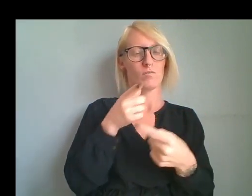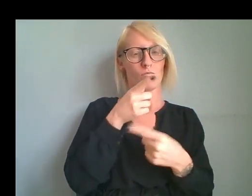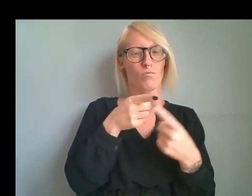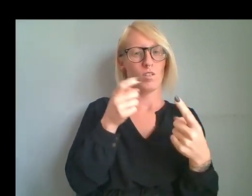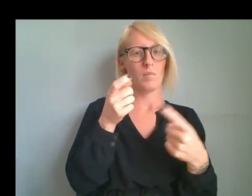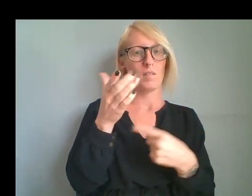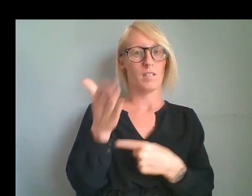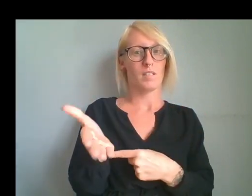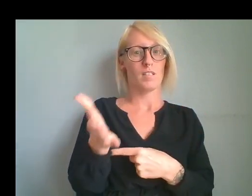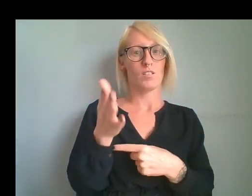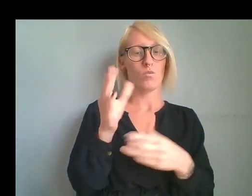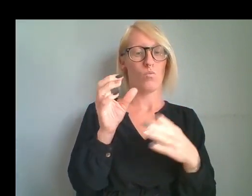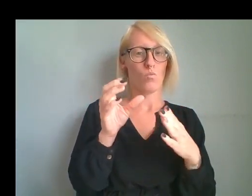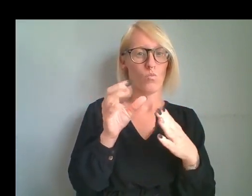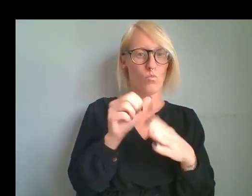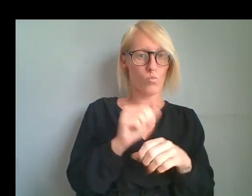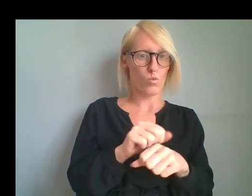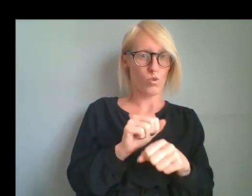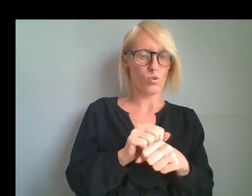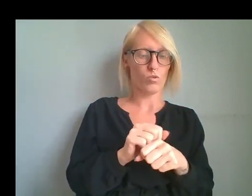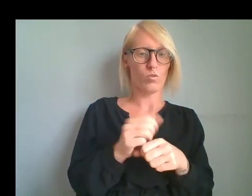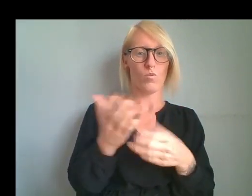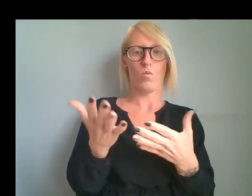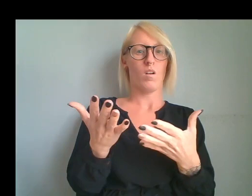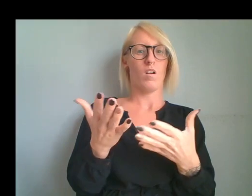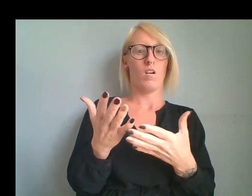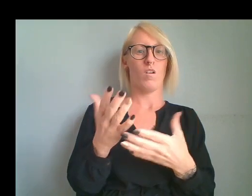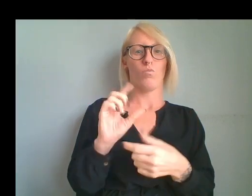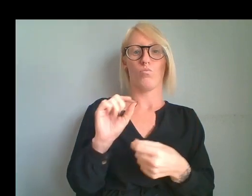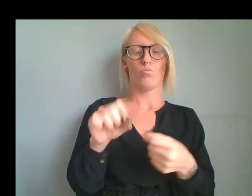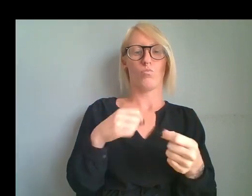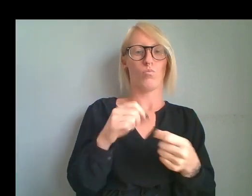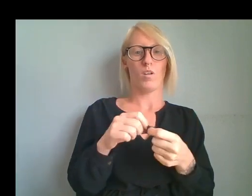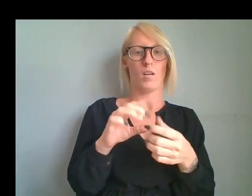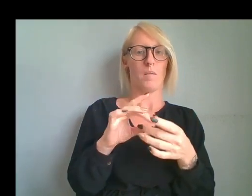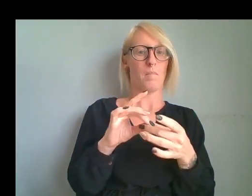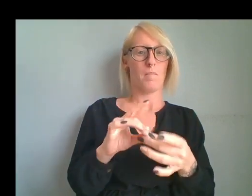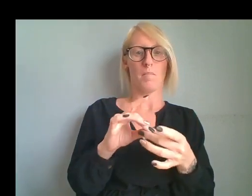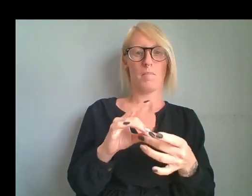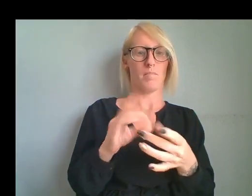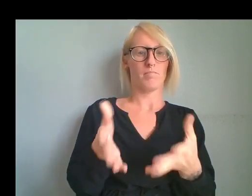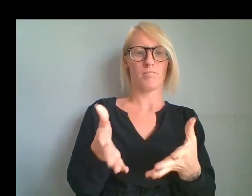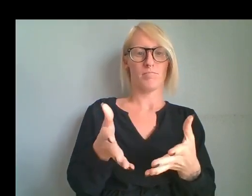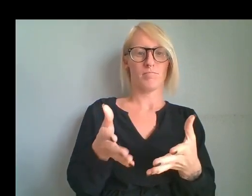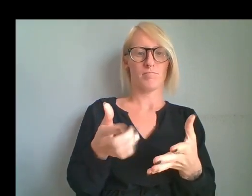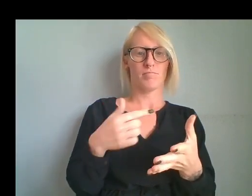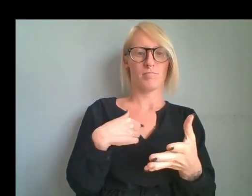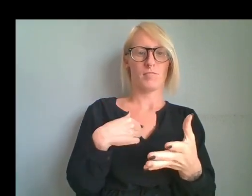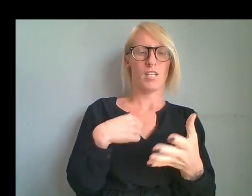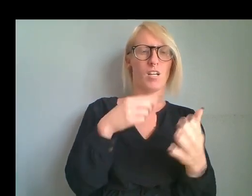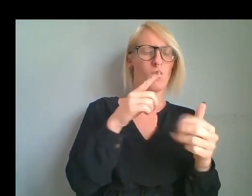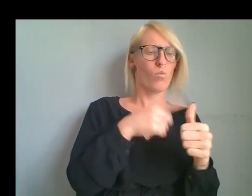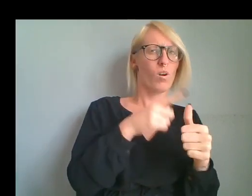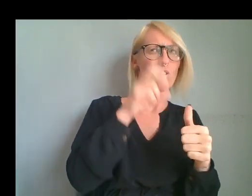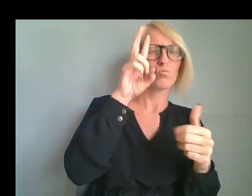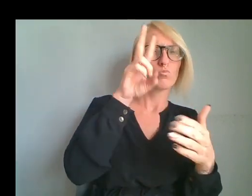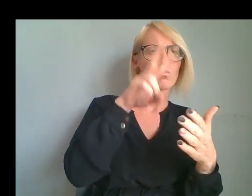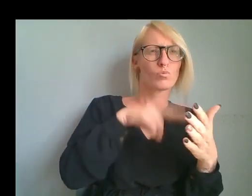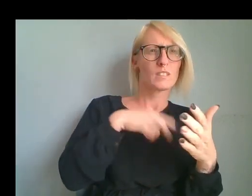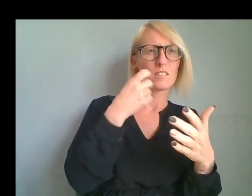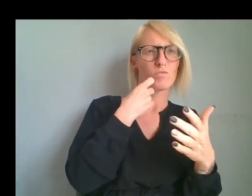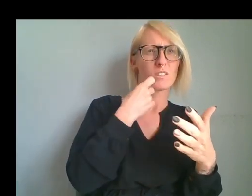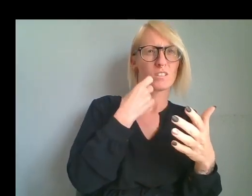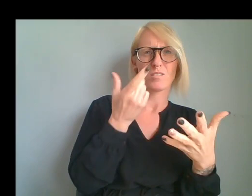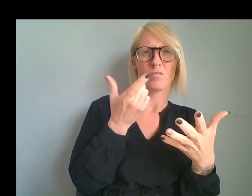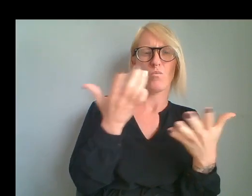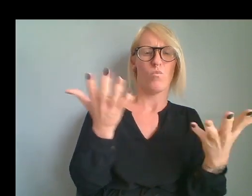do I write about? What have I read lately? What's something interesting that I can share with people? And I